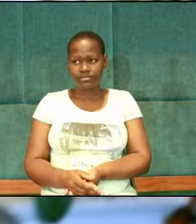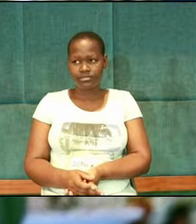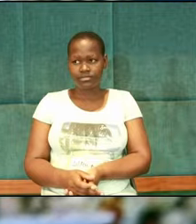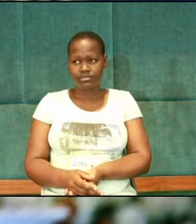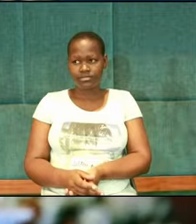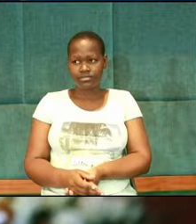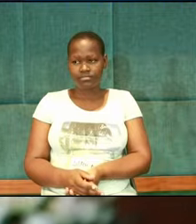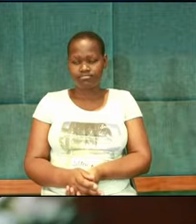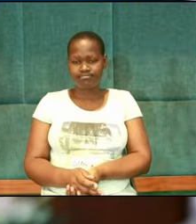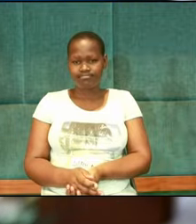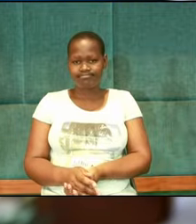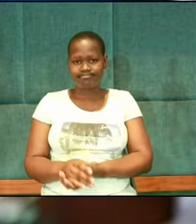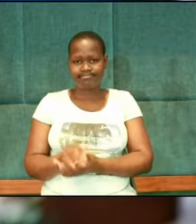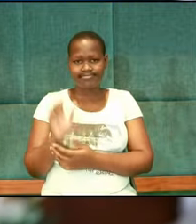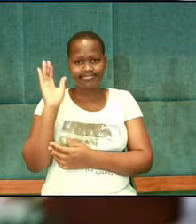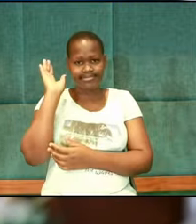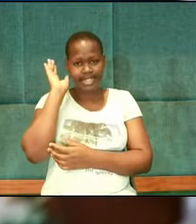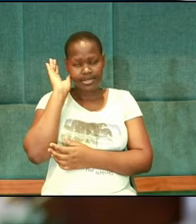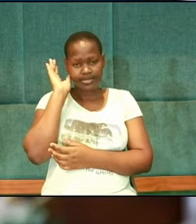Hear me.